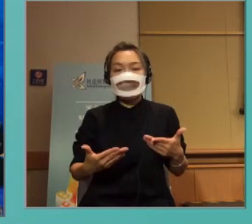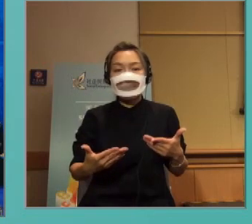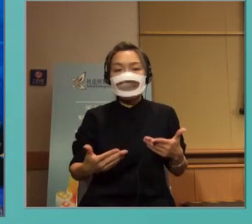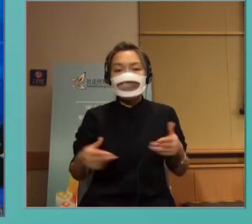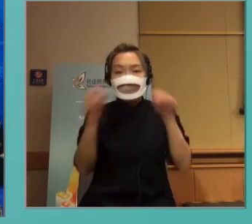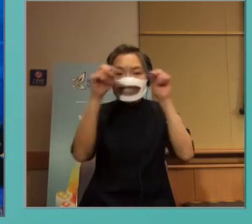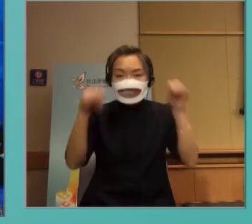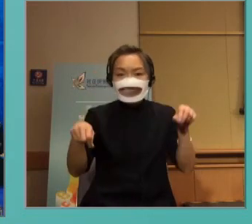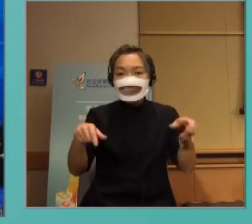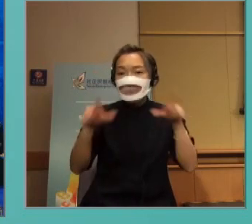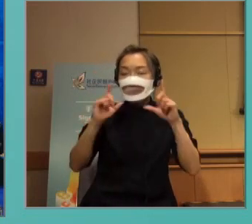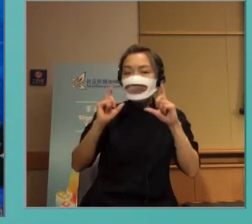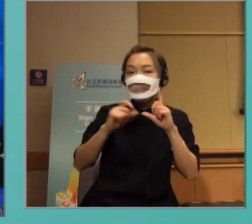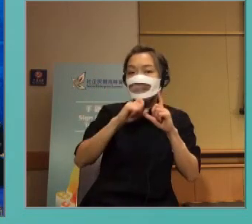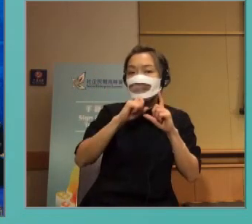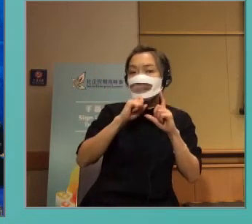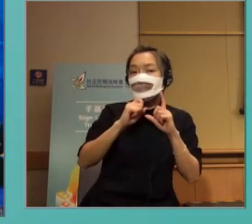about policymakers.